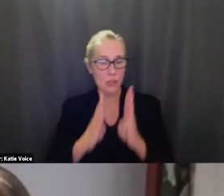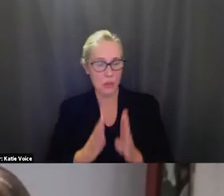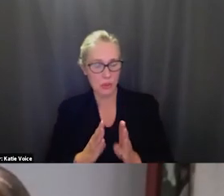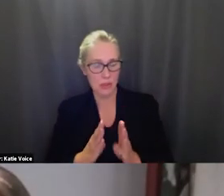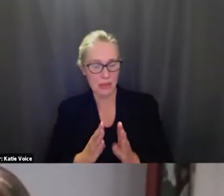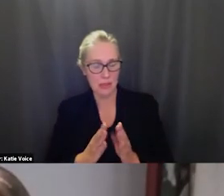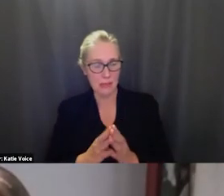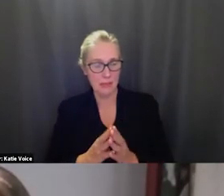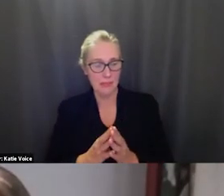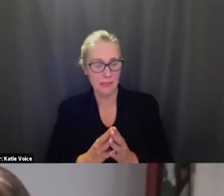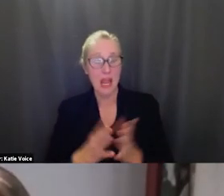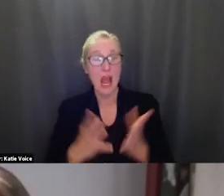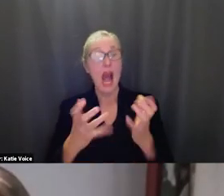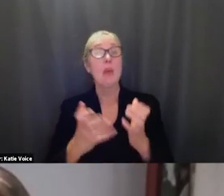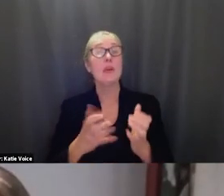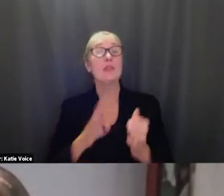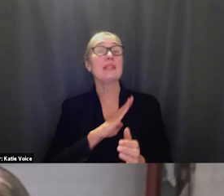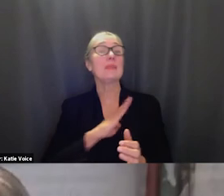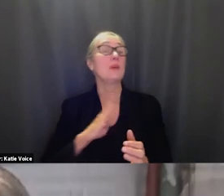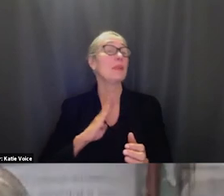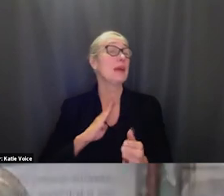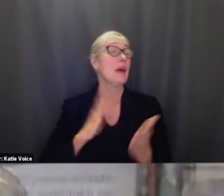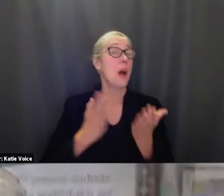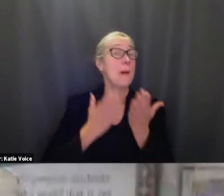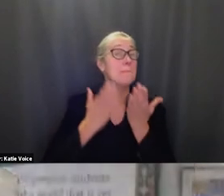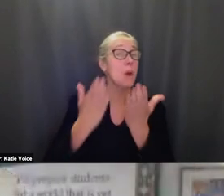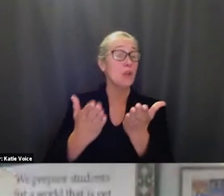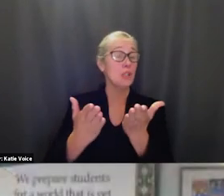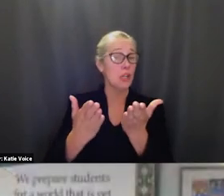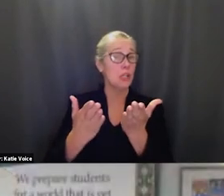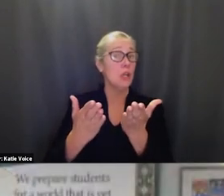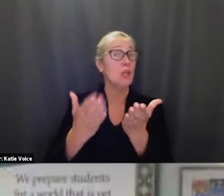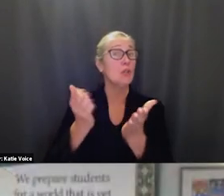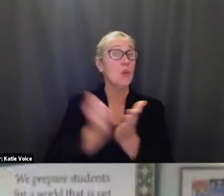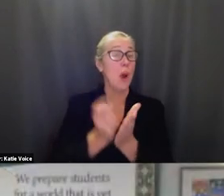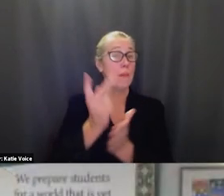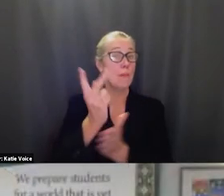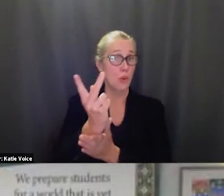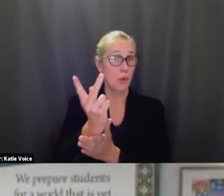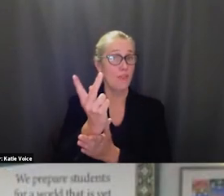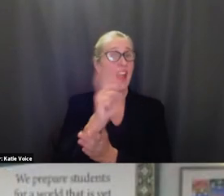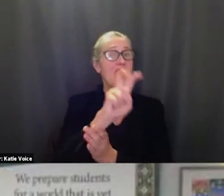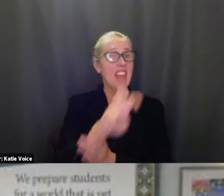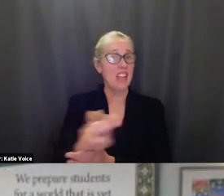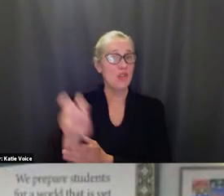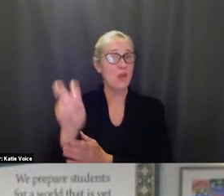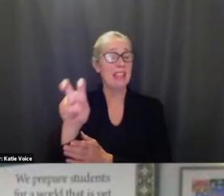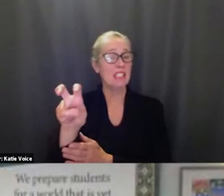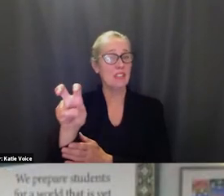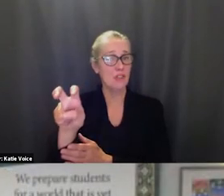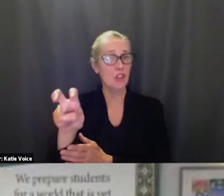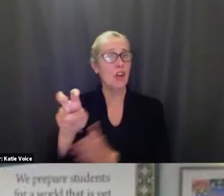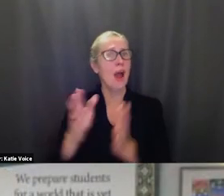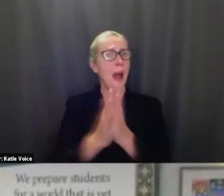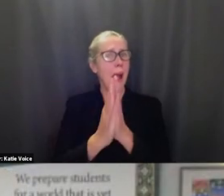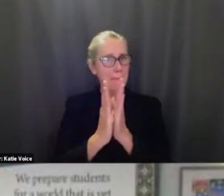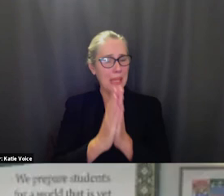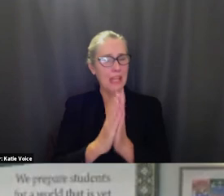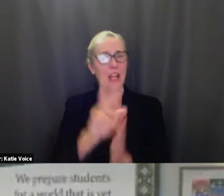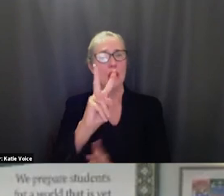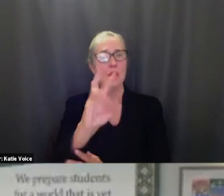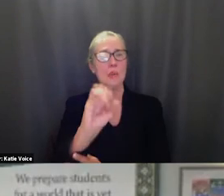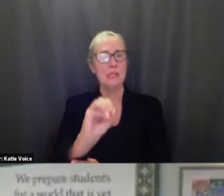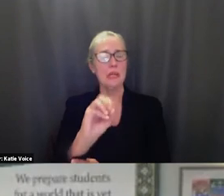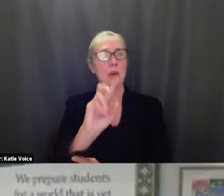like to ask board members may have a motion to improve to approve the transfer appeal for two zero two one two two